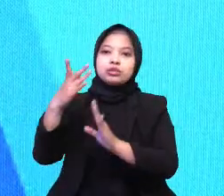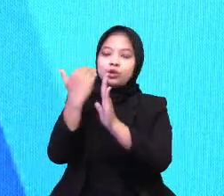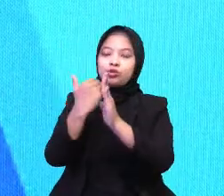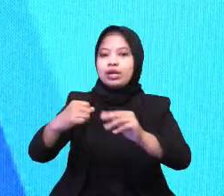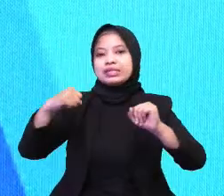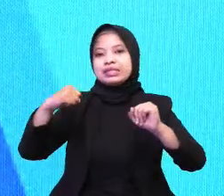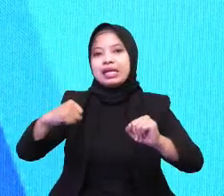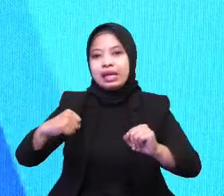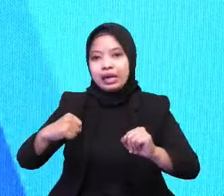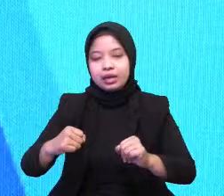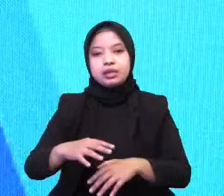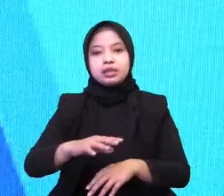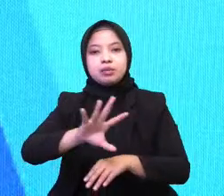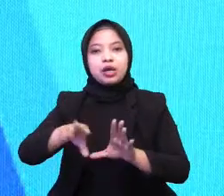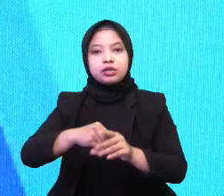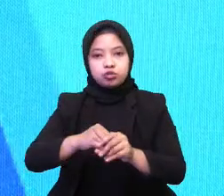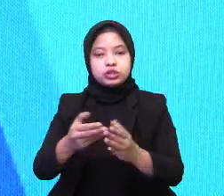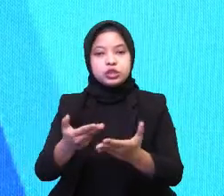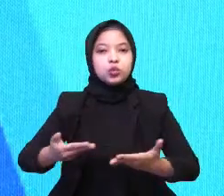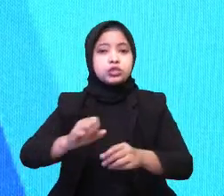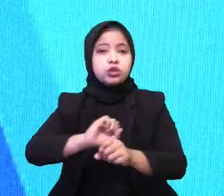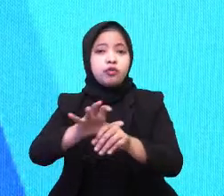in the months of Ramadan and Eid